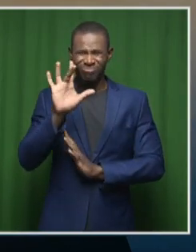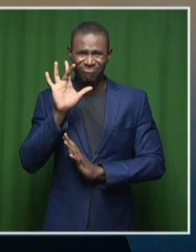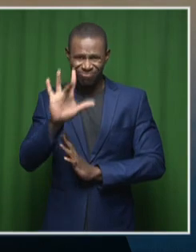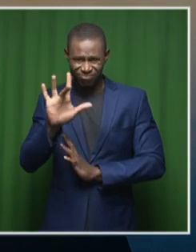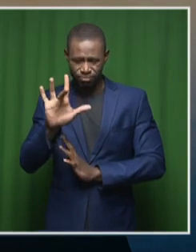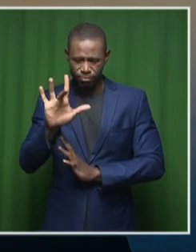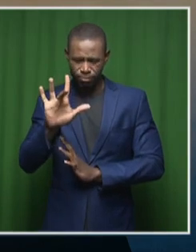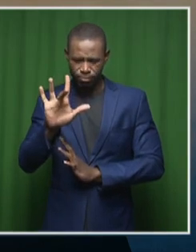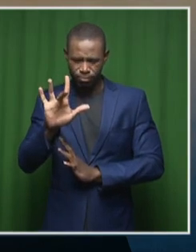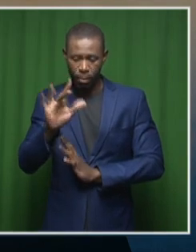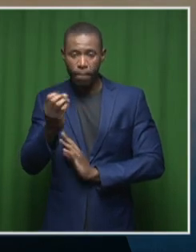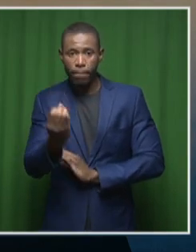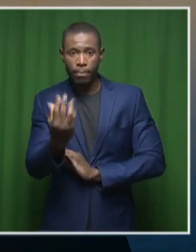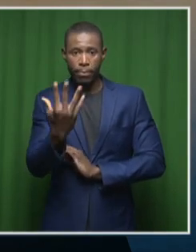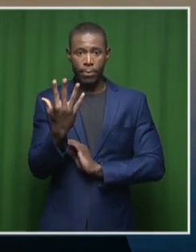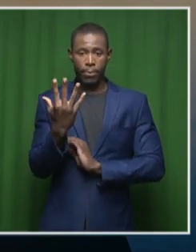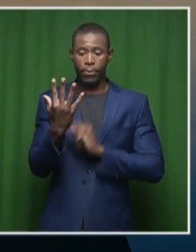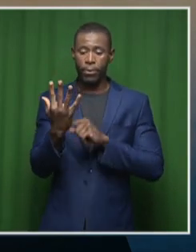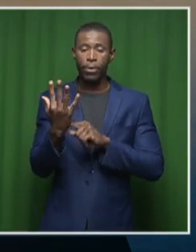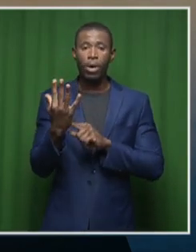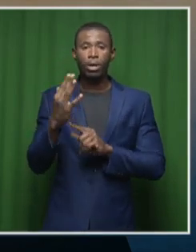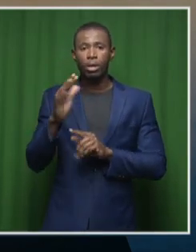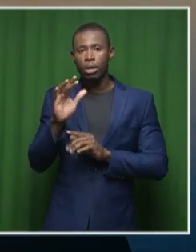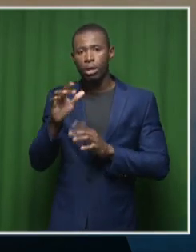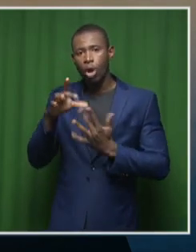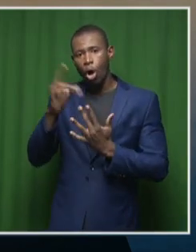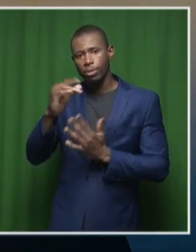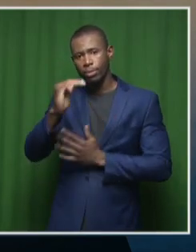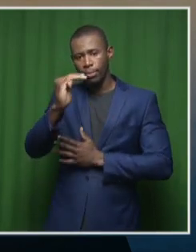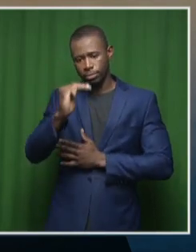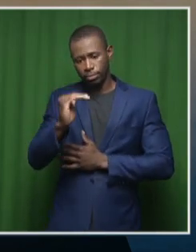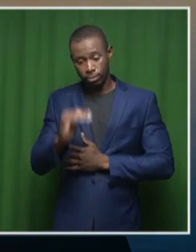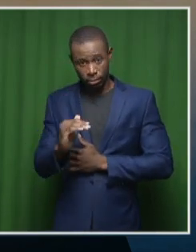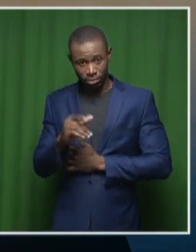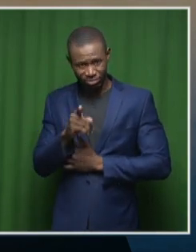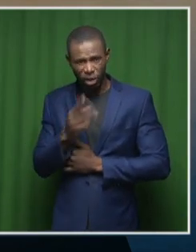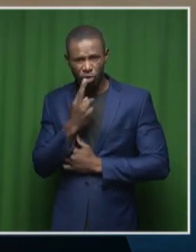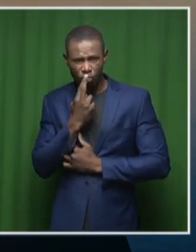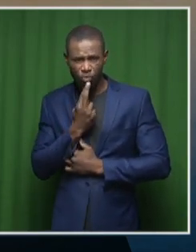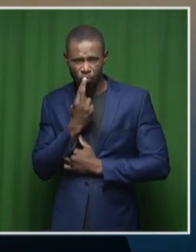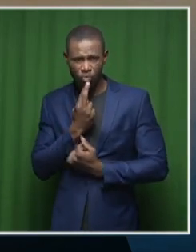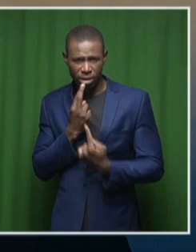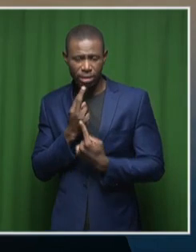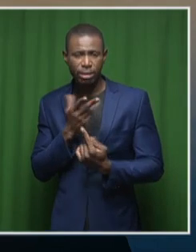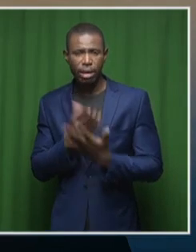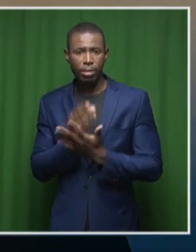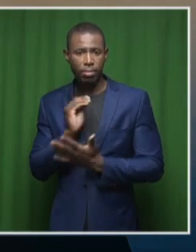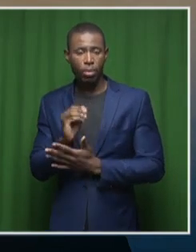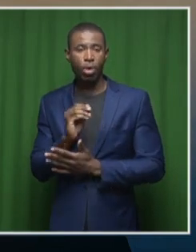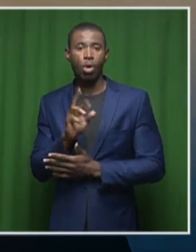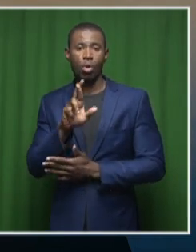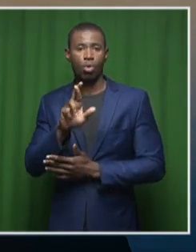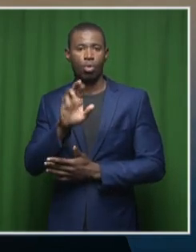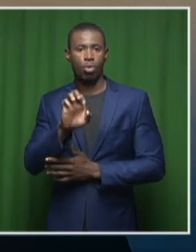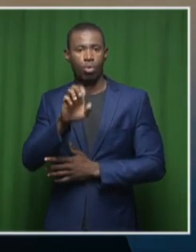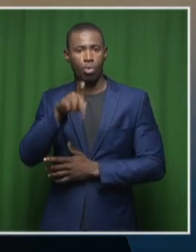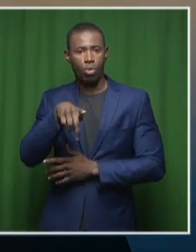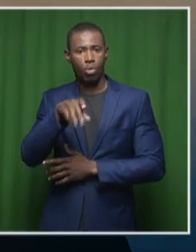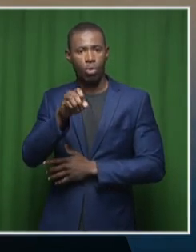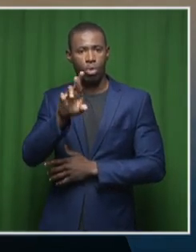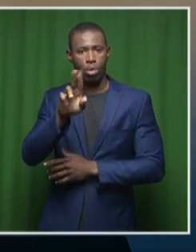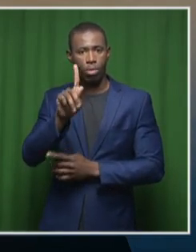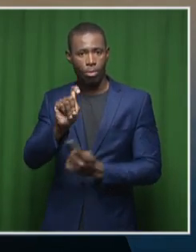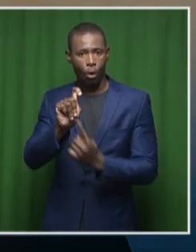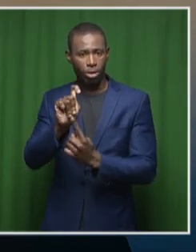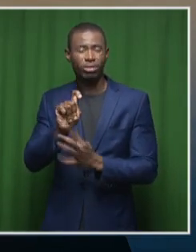to report that content. What happens after that is on the back end, that will be reviewed and then the